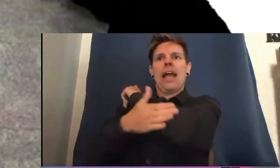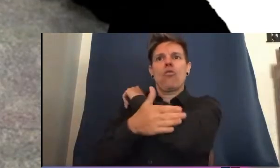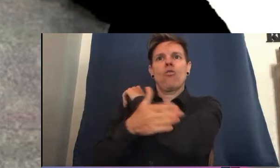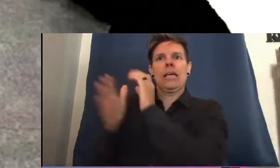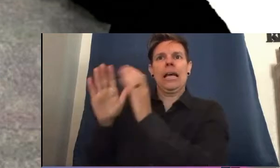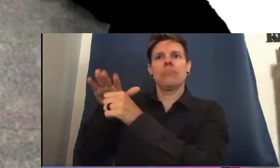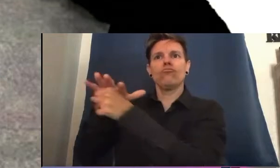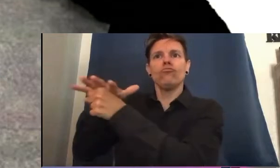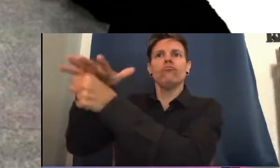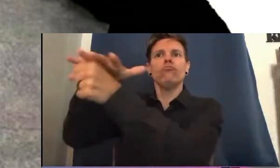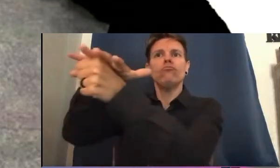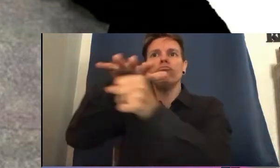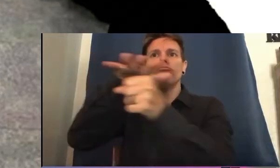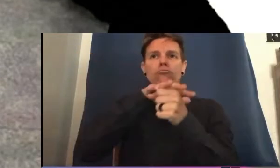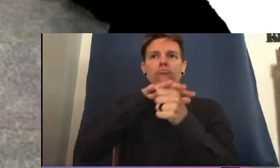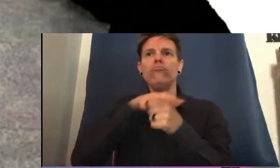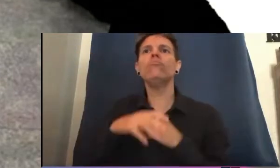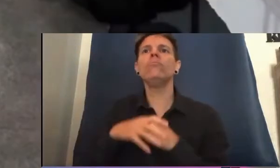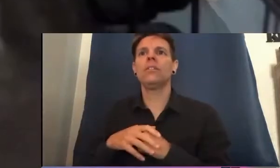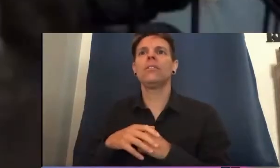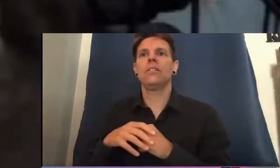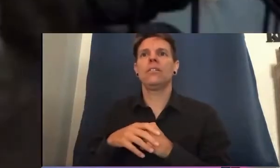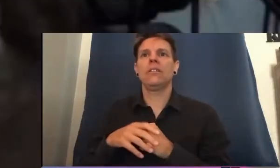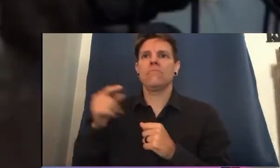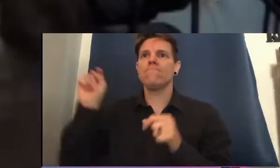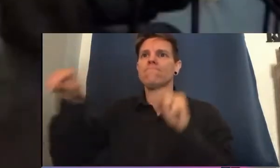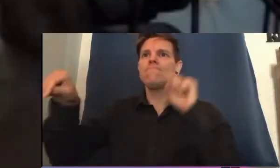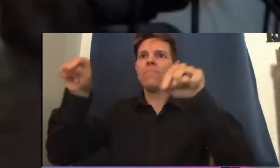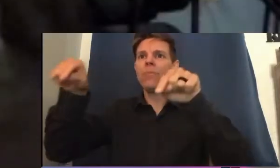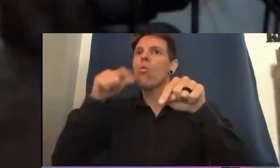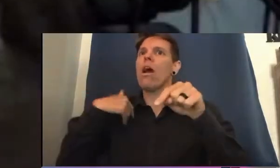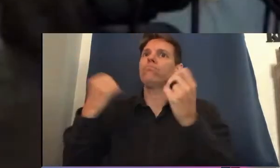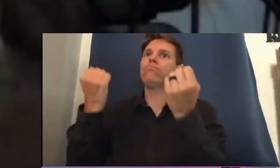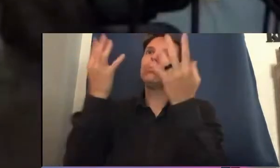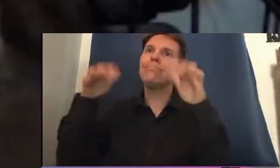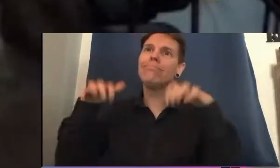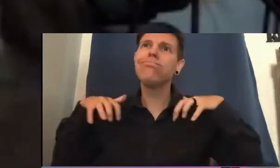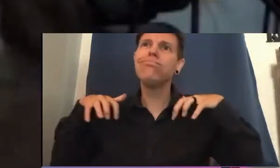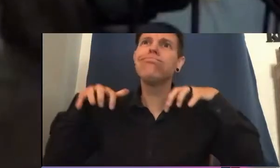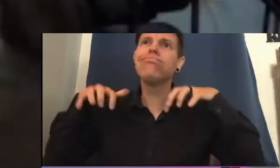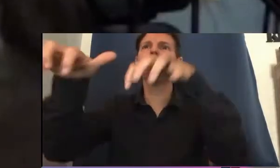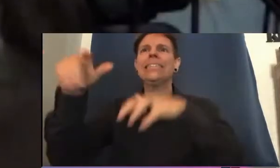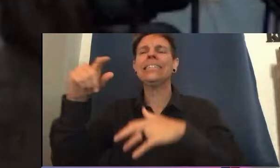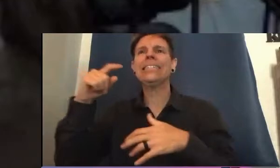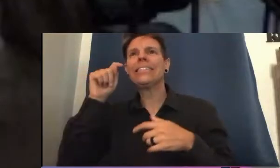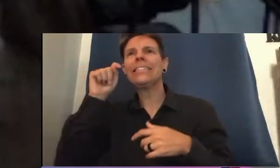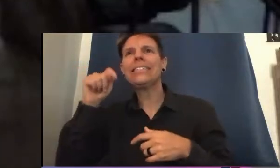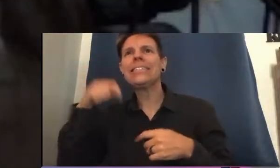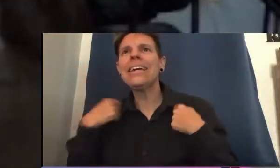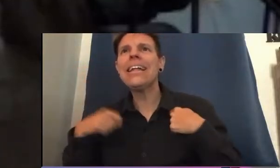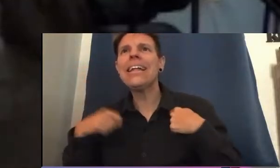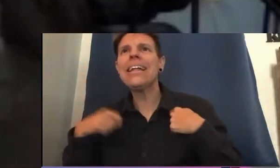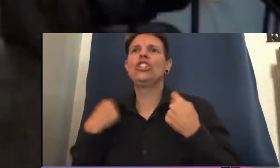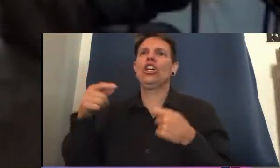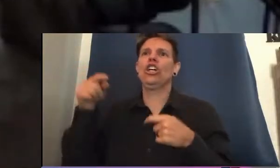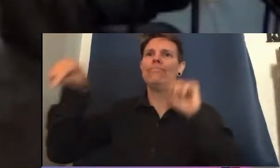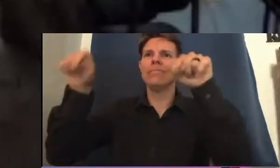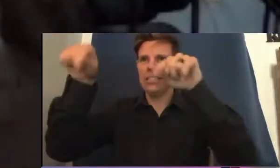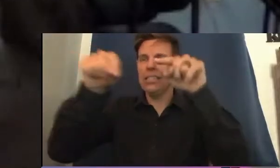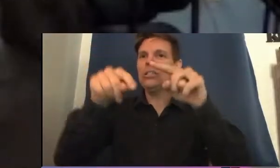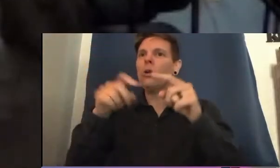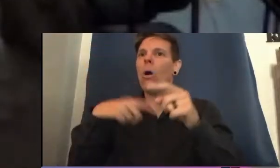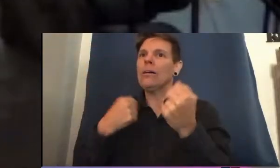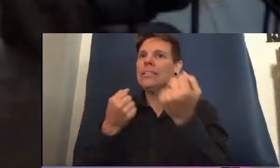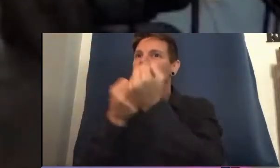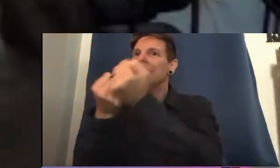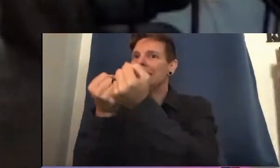high spots for teen suicide, and that's not a designation that we want. So there's a lot of individuals and organizations that are